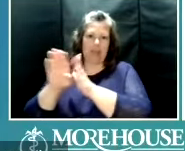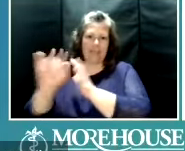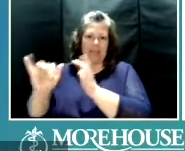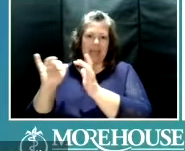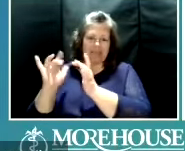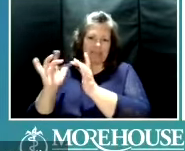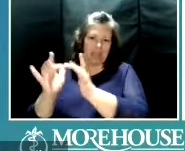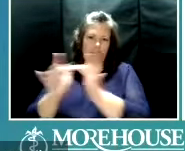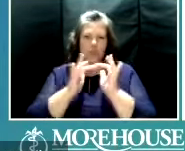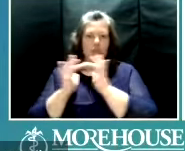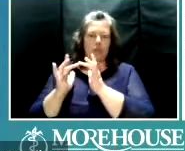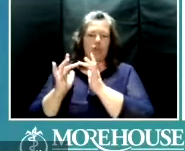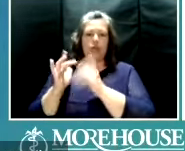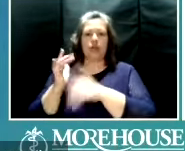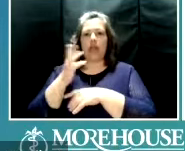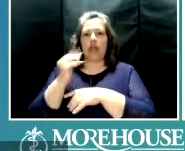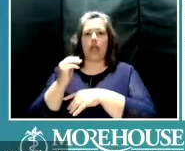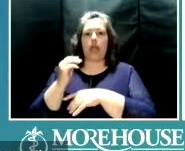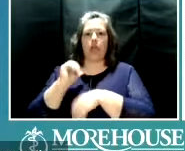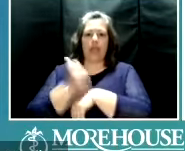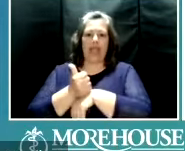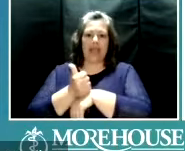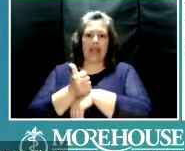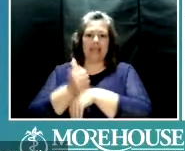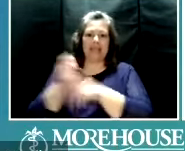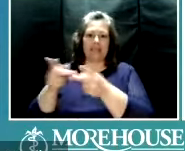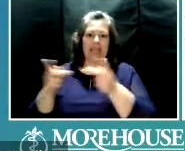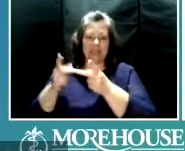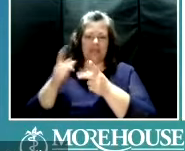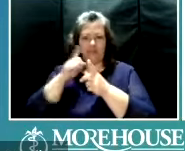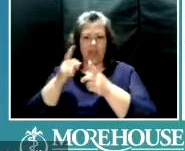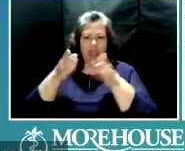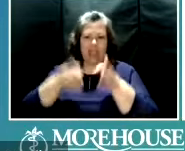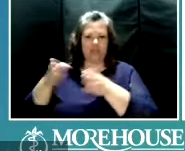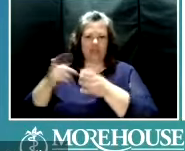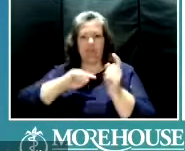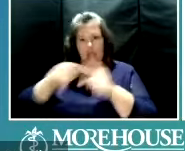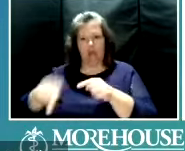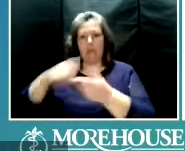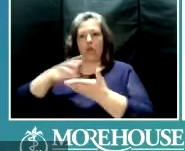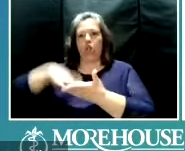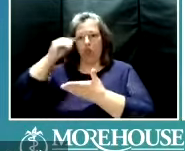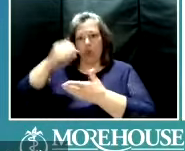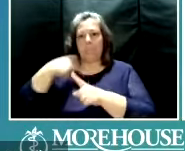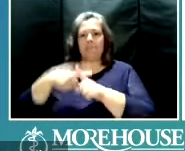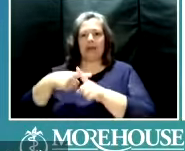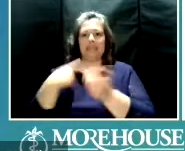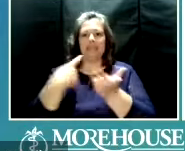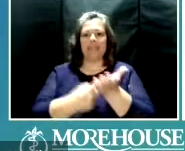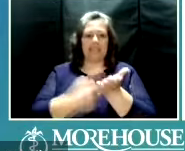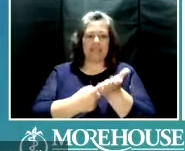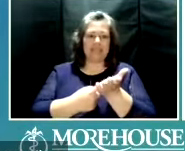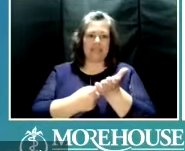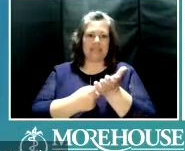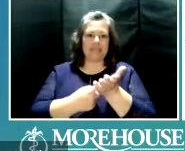and create a space for individuals to come and learn, as well as discuss